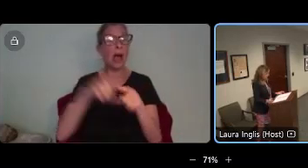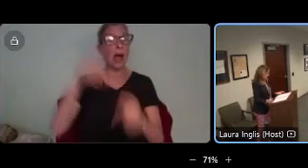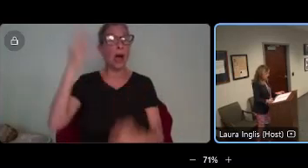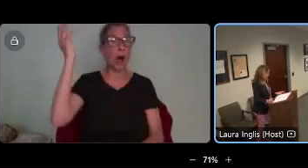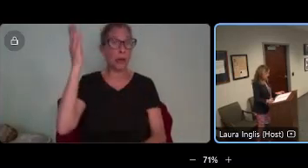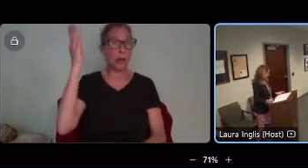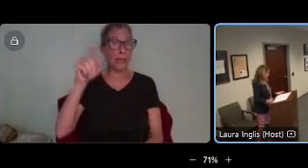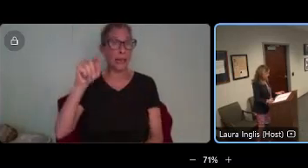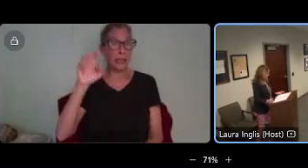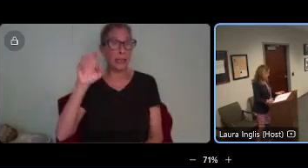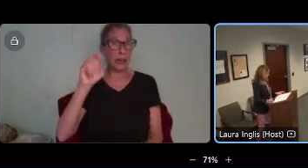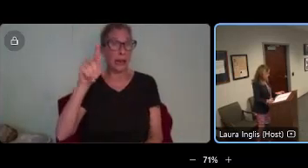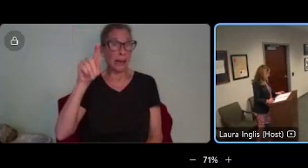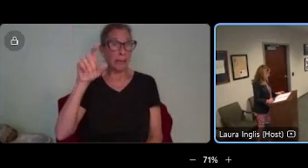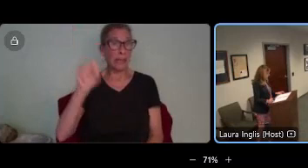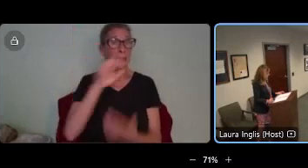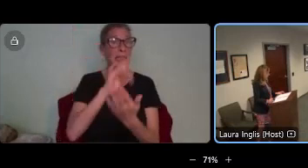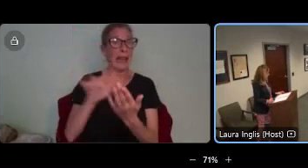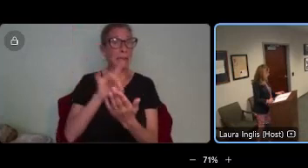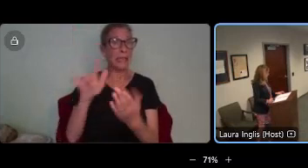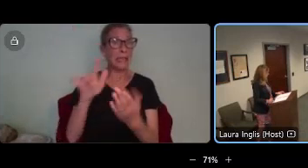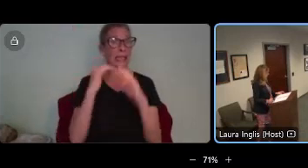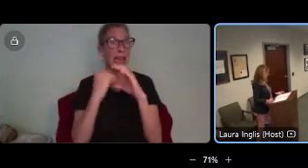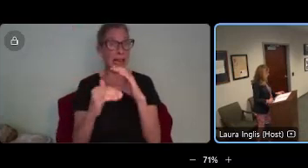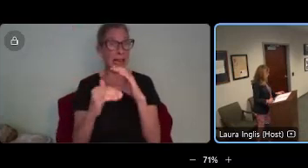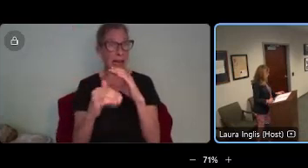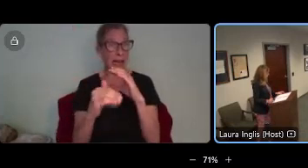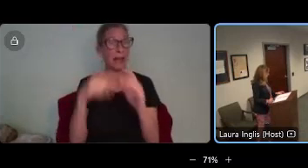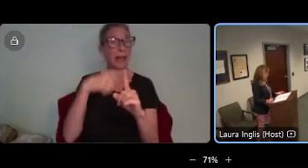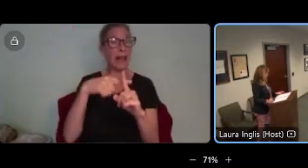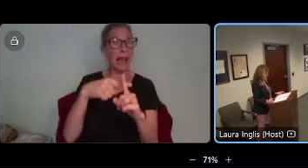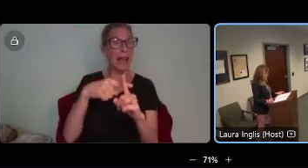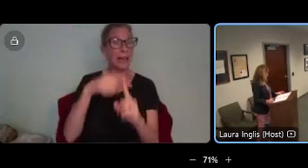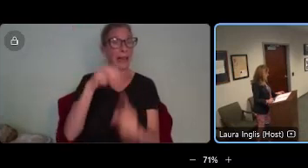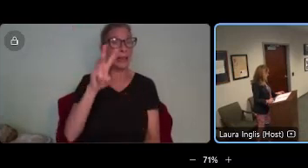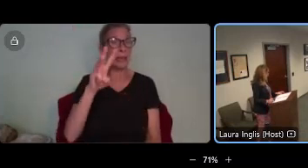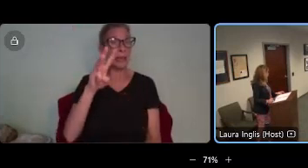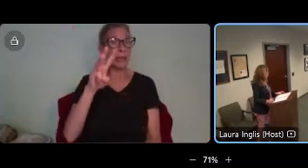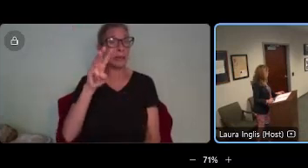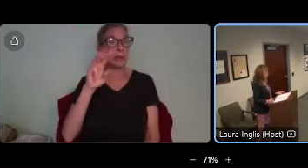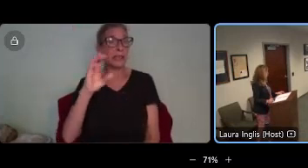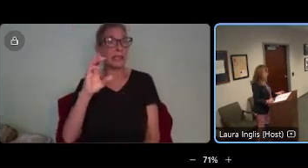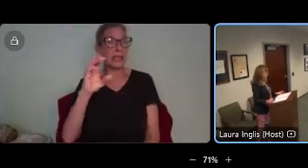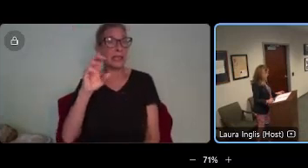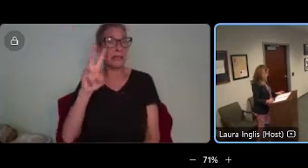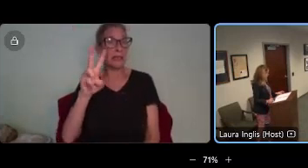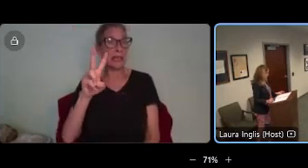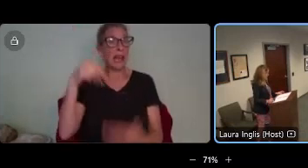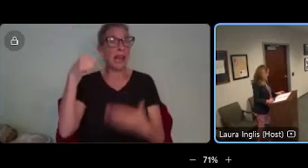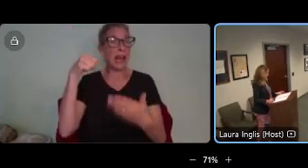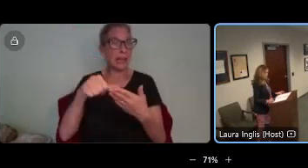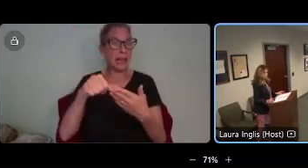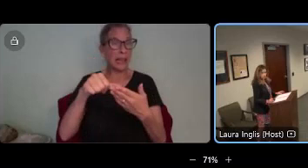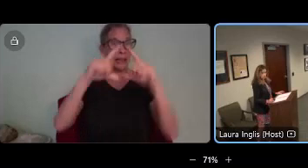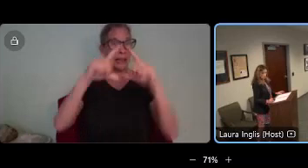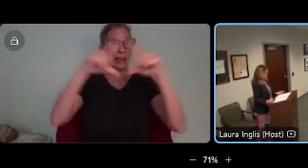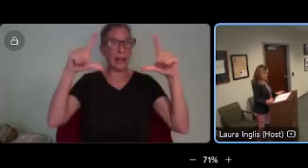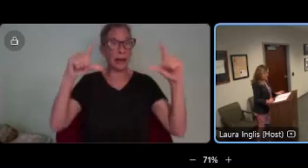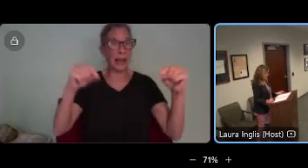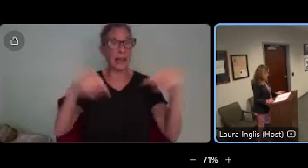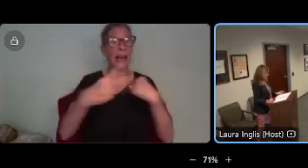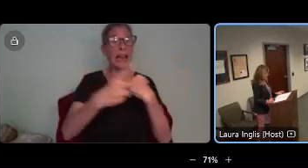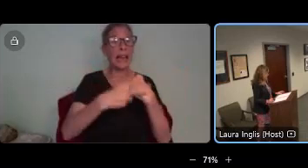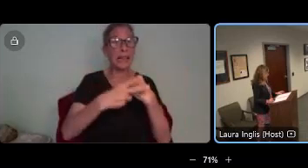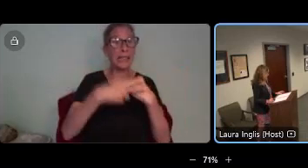using right now, email templates, and WCB letterhead. JP and her team also source and develop images and graphics for the